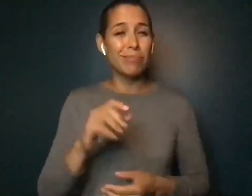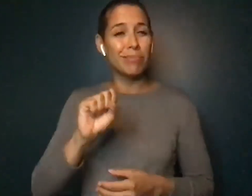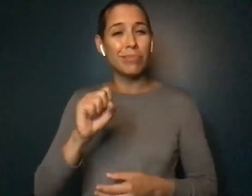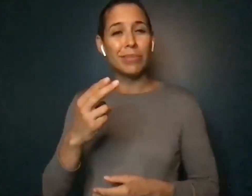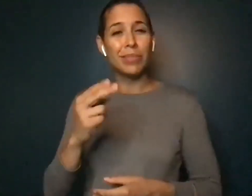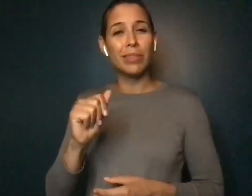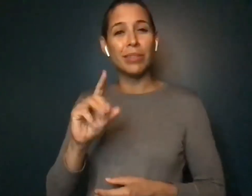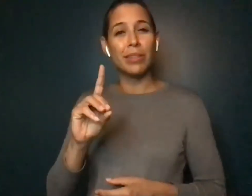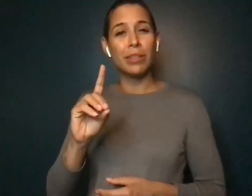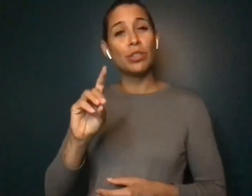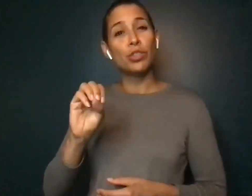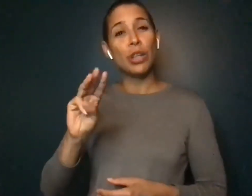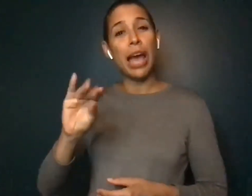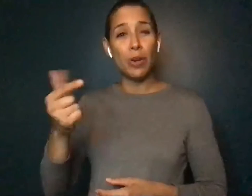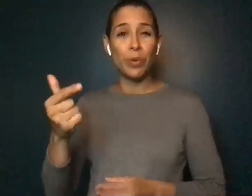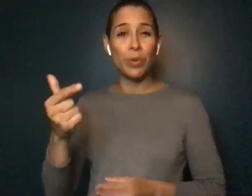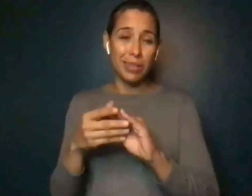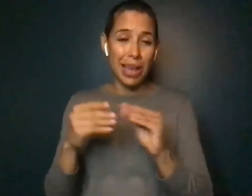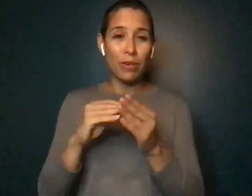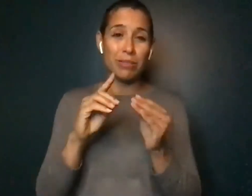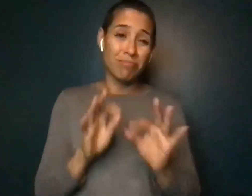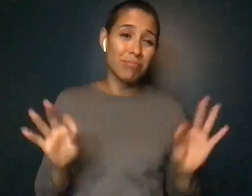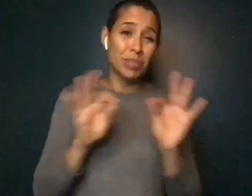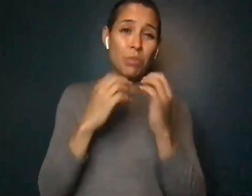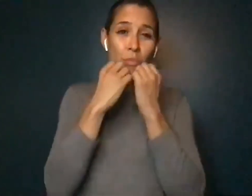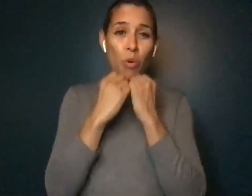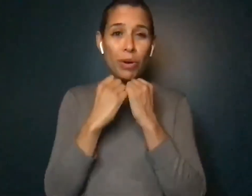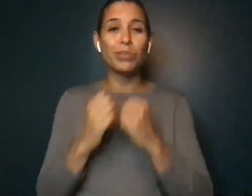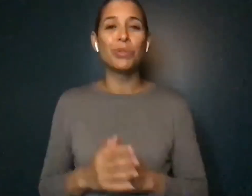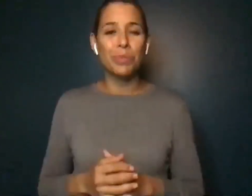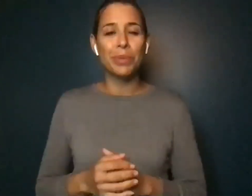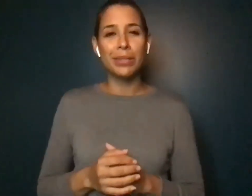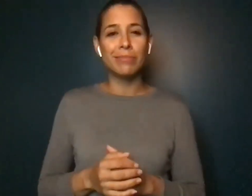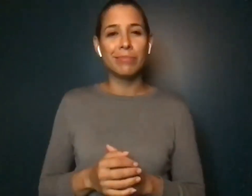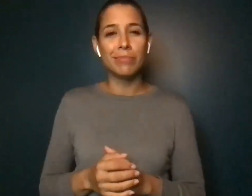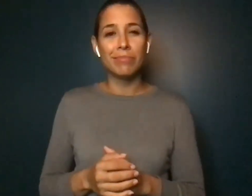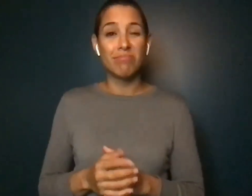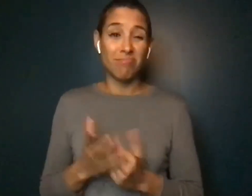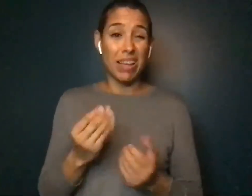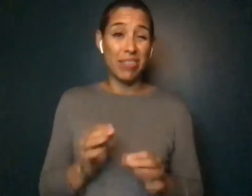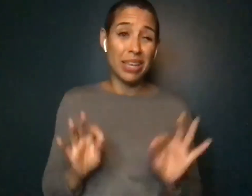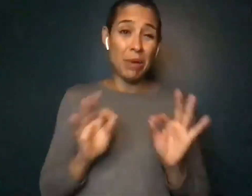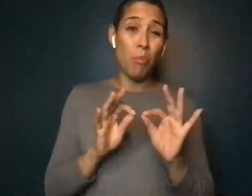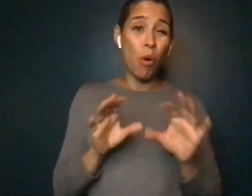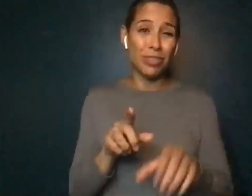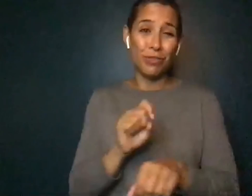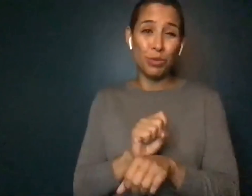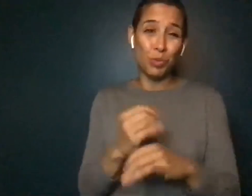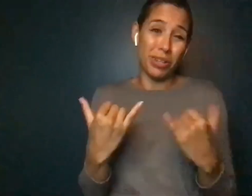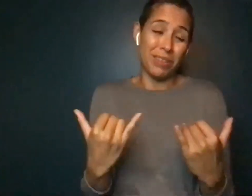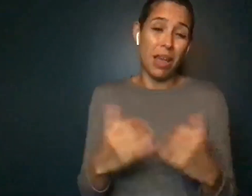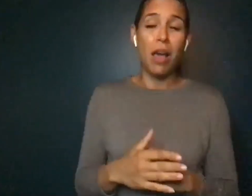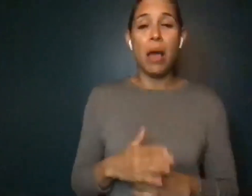important to me in doing this work now, like I did it, the, the impulse for that came in part from